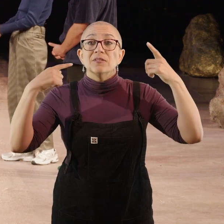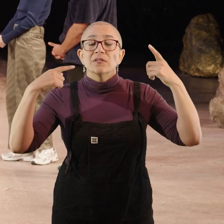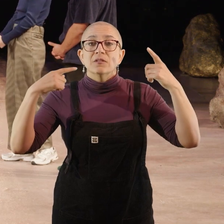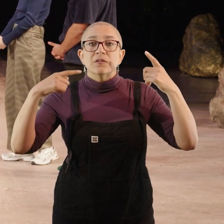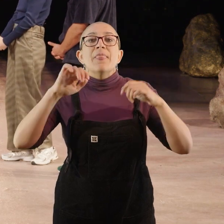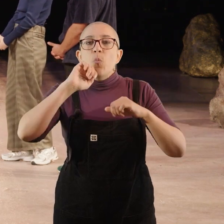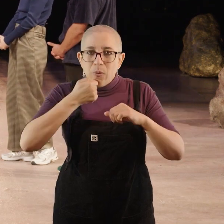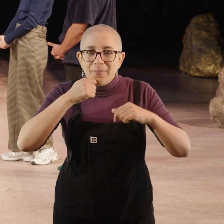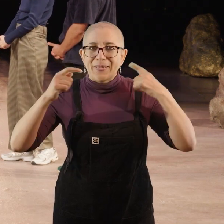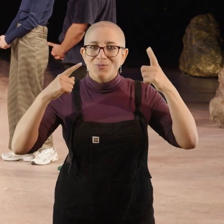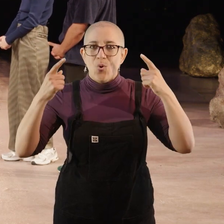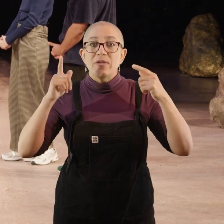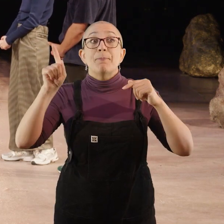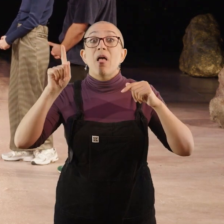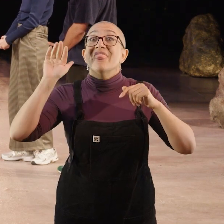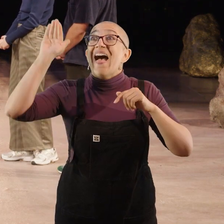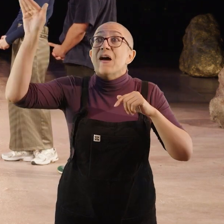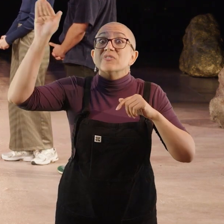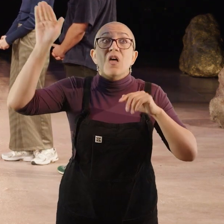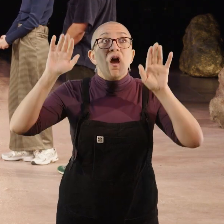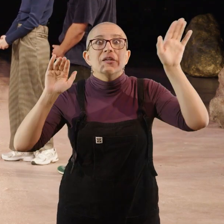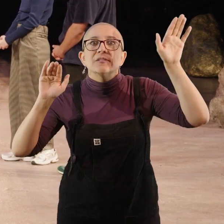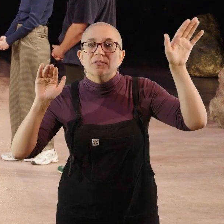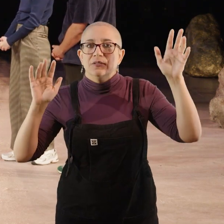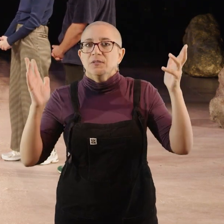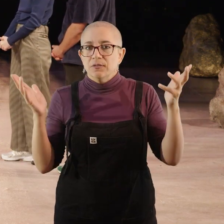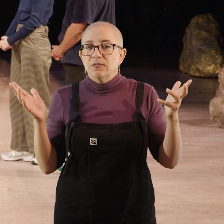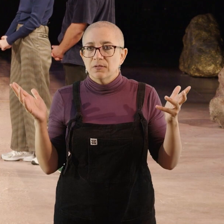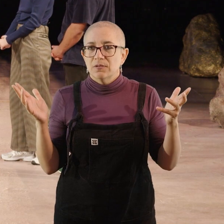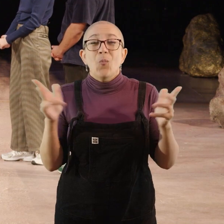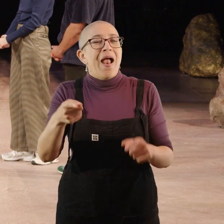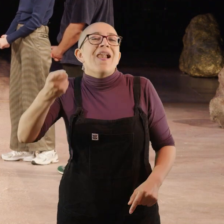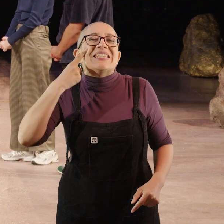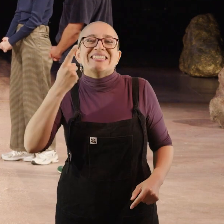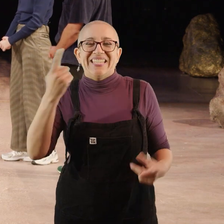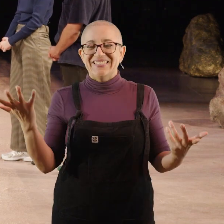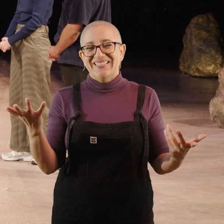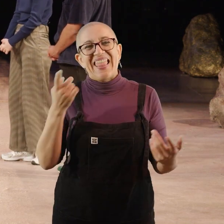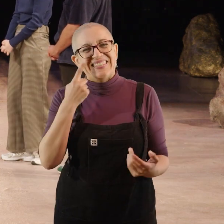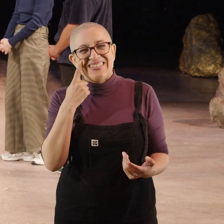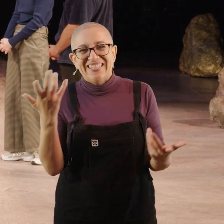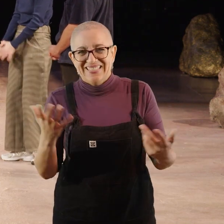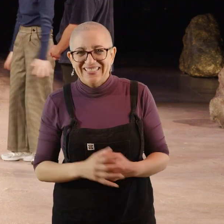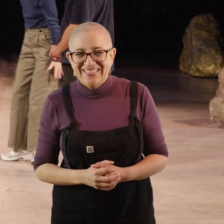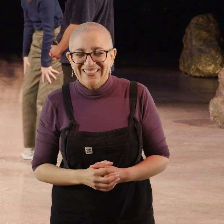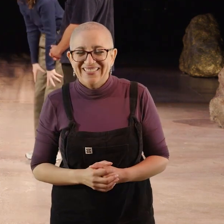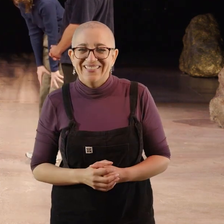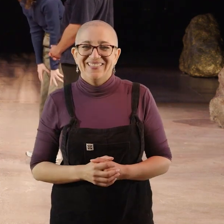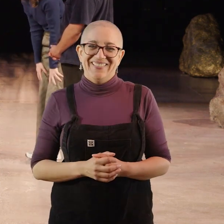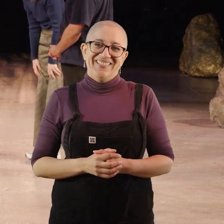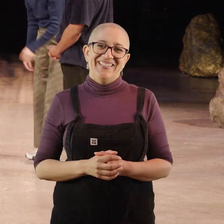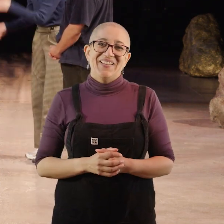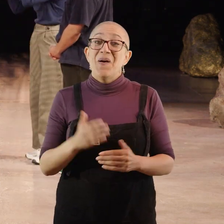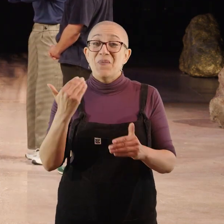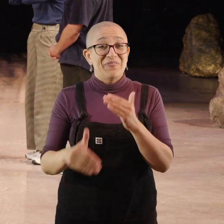like there will be noises, but they're outside, I guess. Well, let's see. Let's see. We've never done, I don't know that